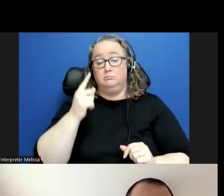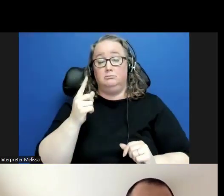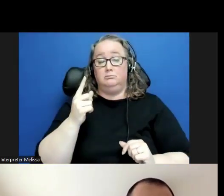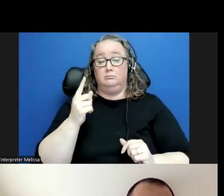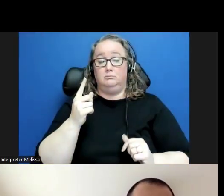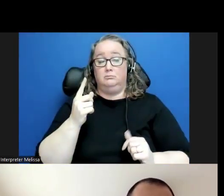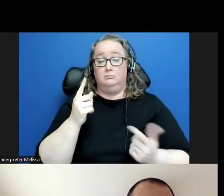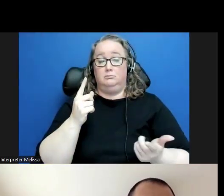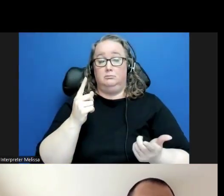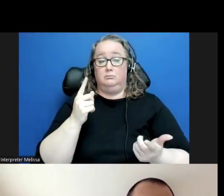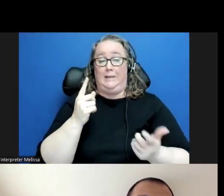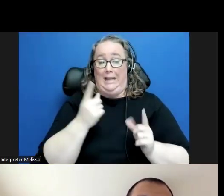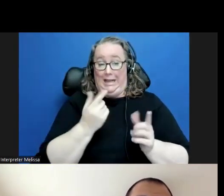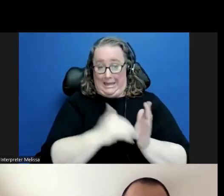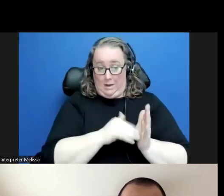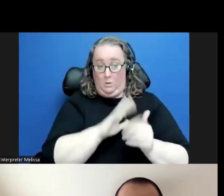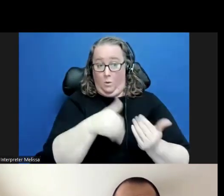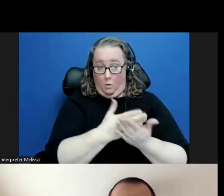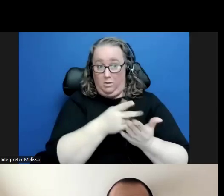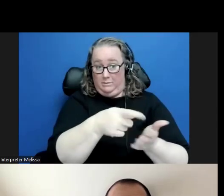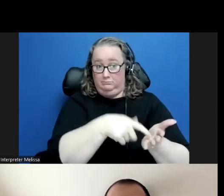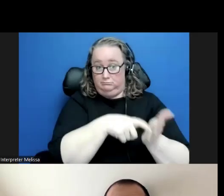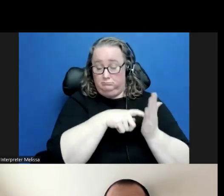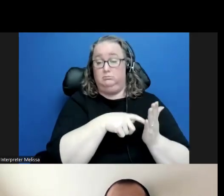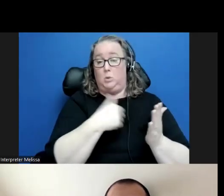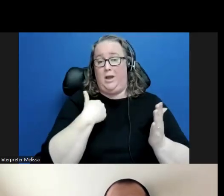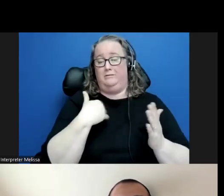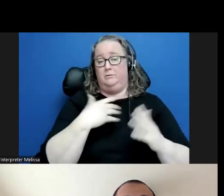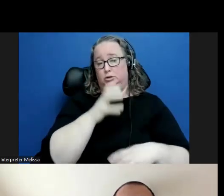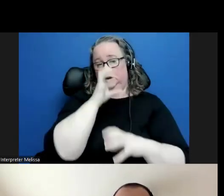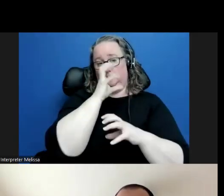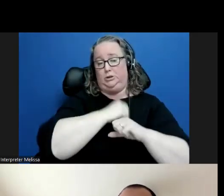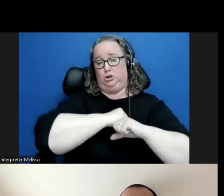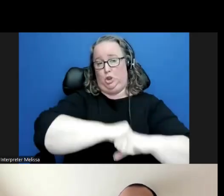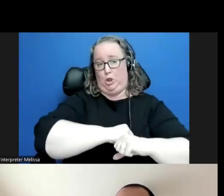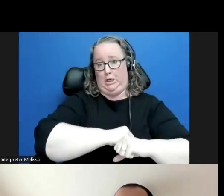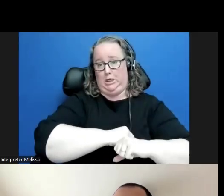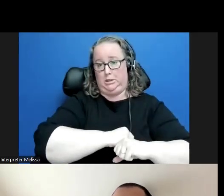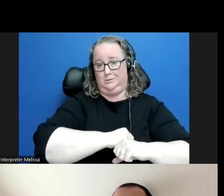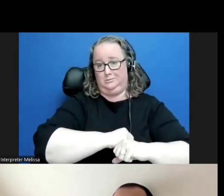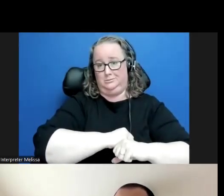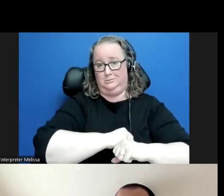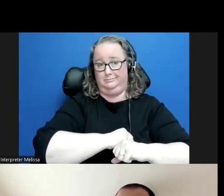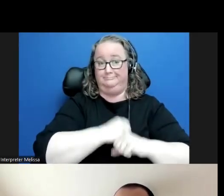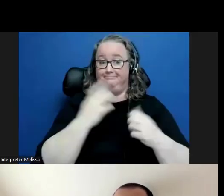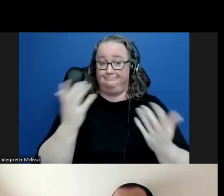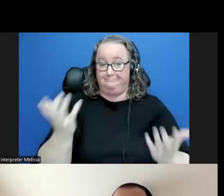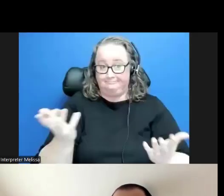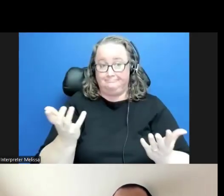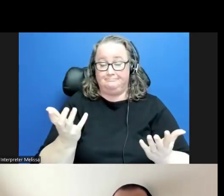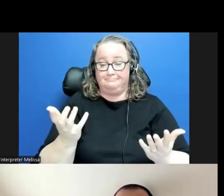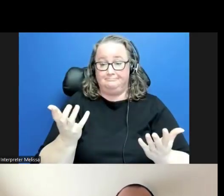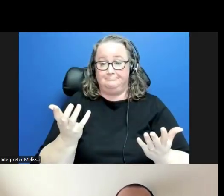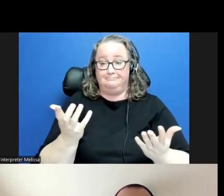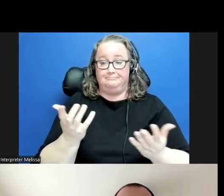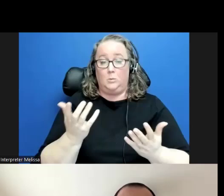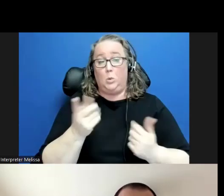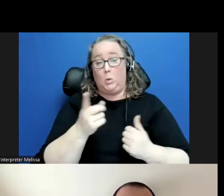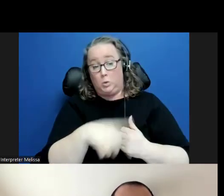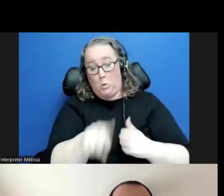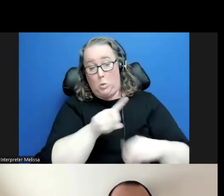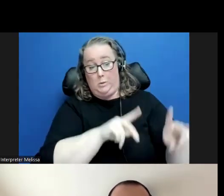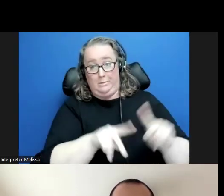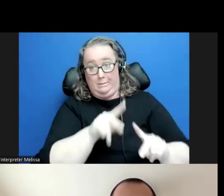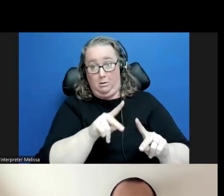is deemed by the court to require strict security as well. But again, that doesn't, those same individuals may